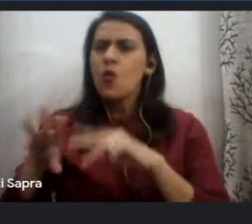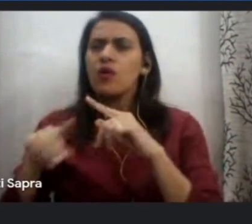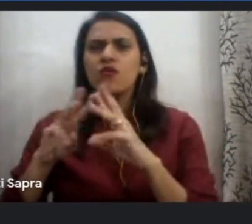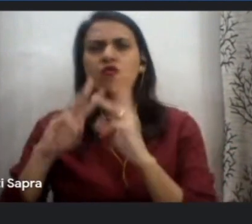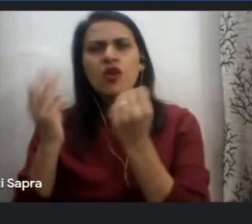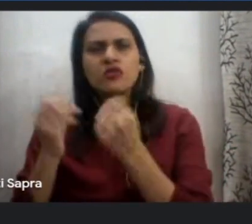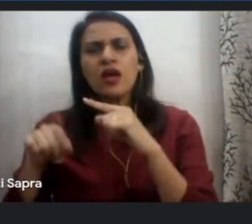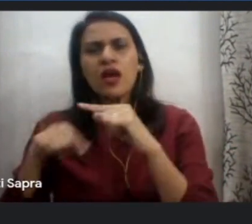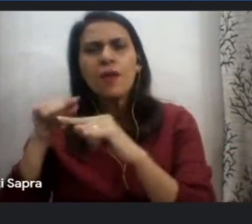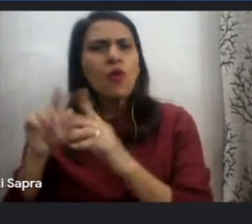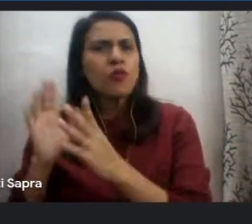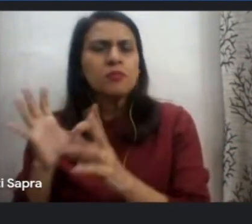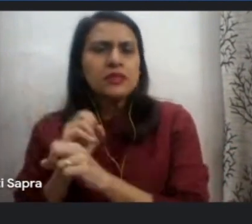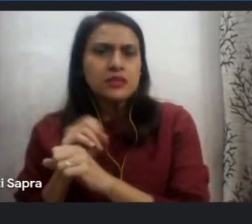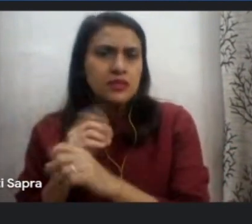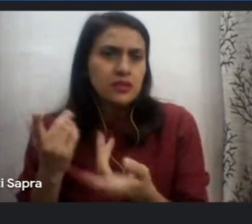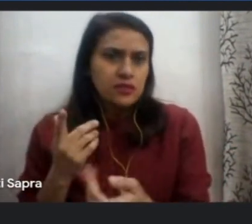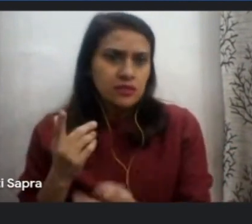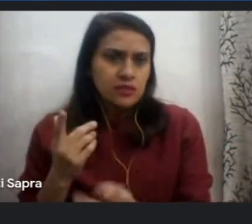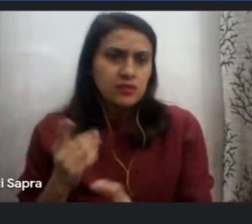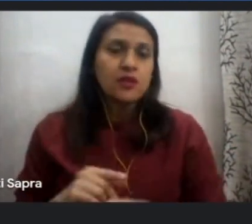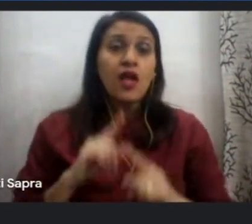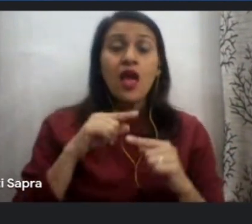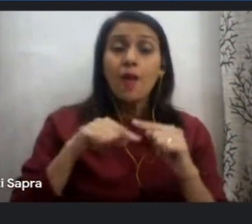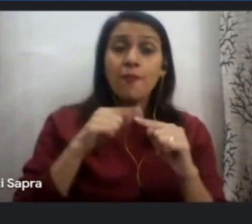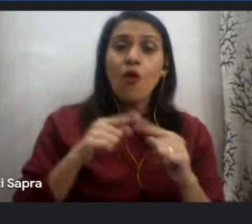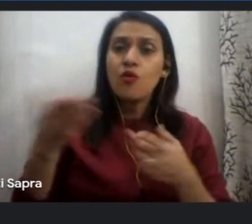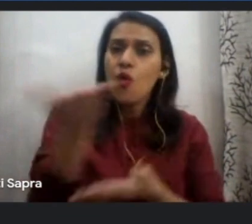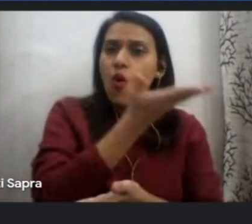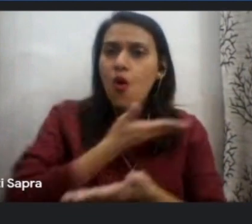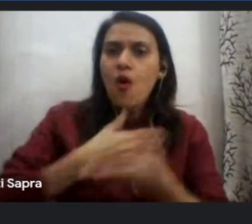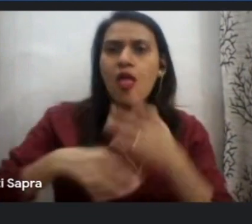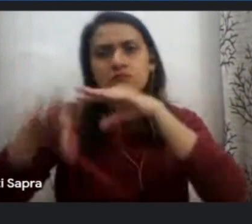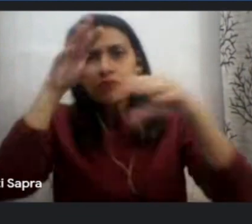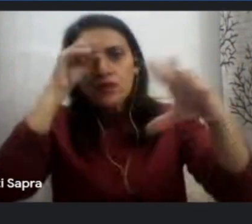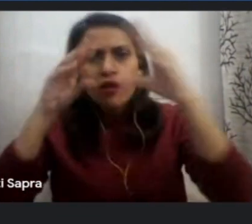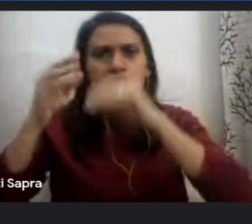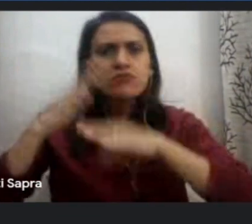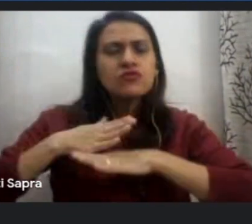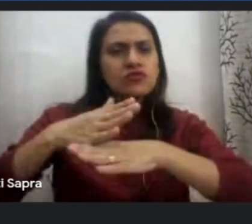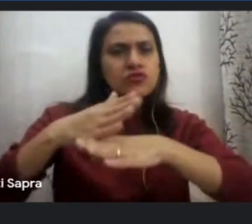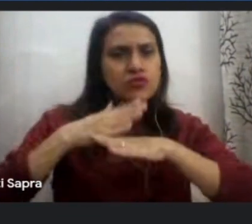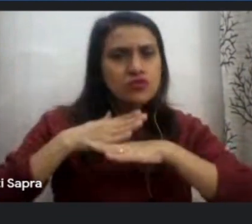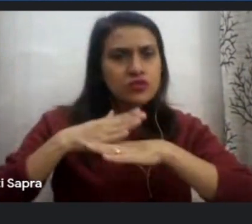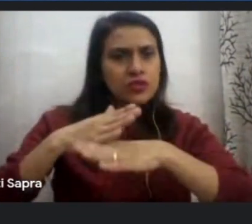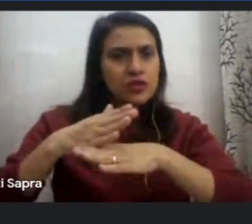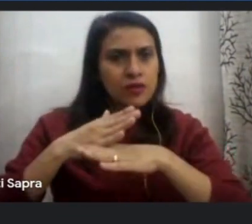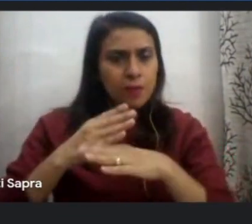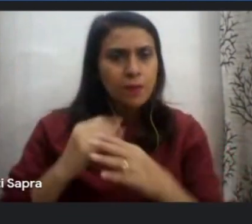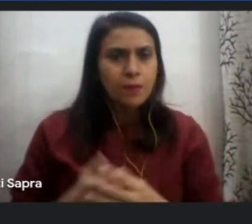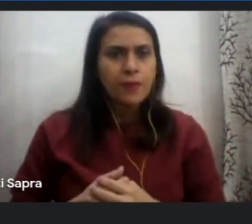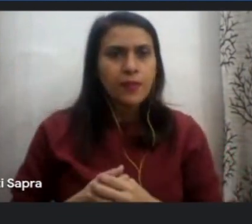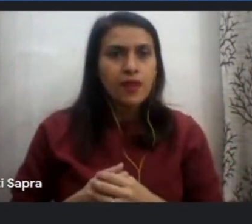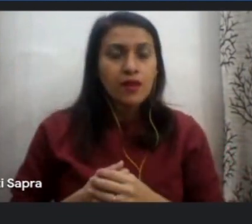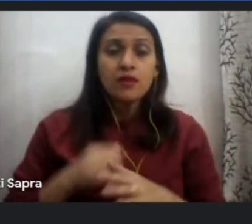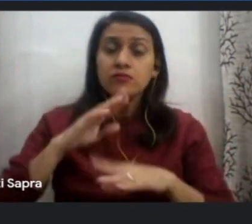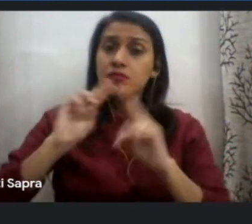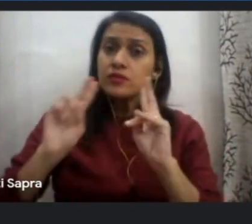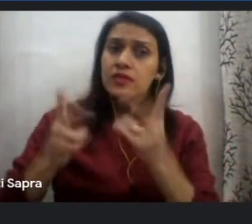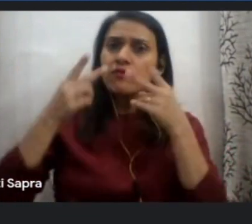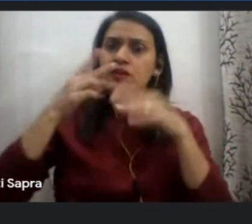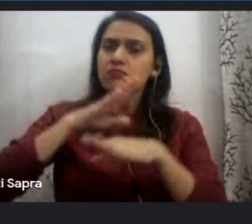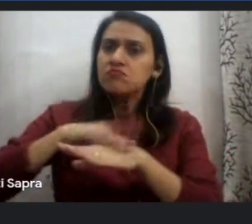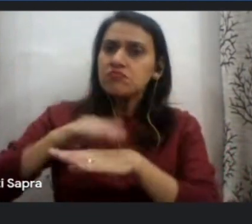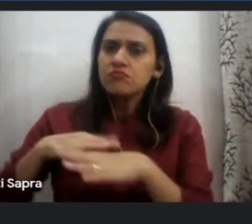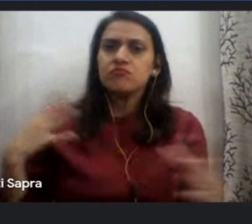about authentic representation. It's about learning from each other. It's about bringing together unique experiences